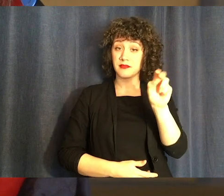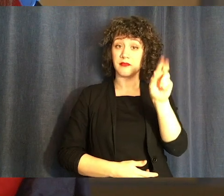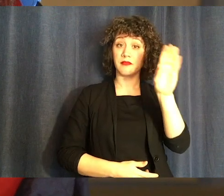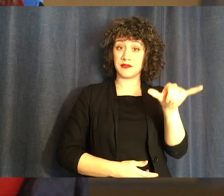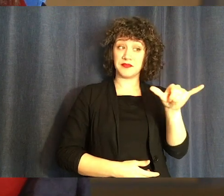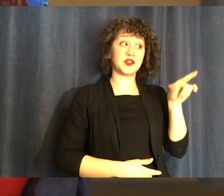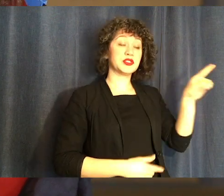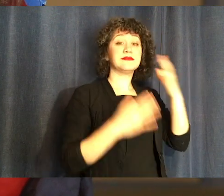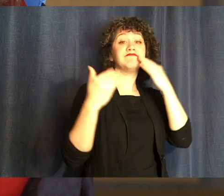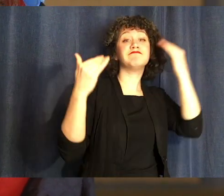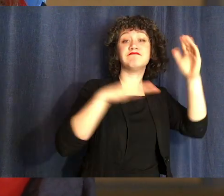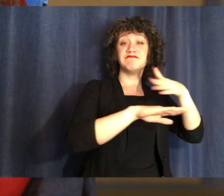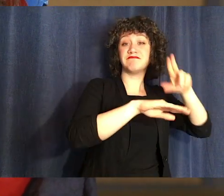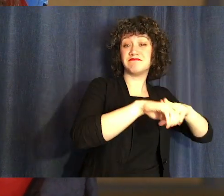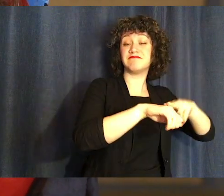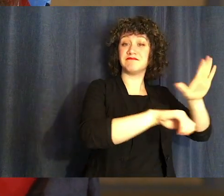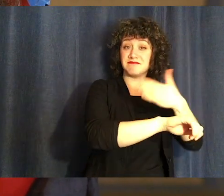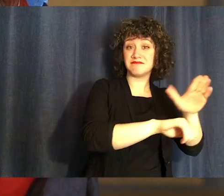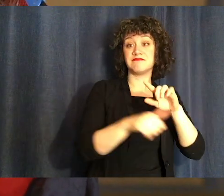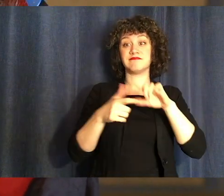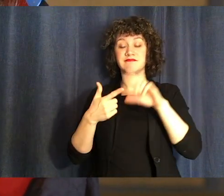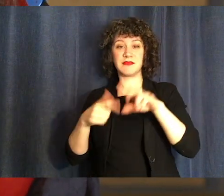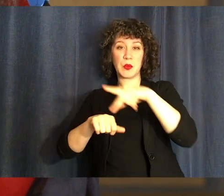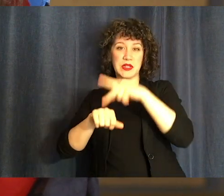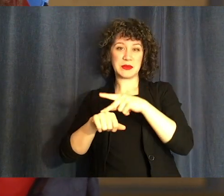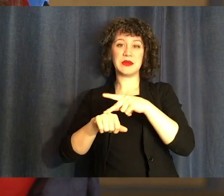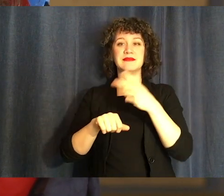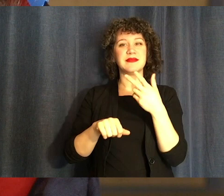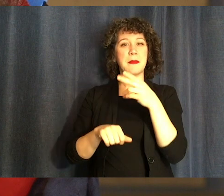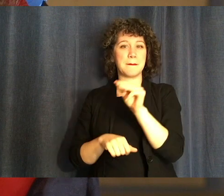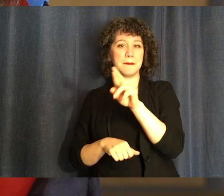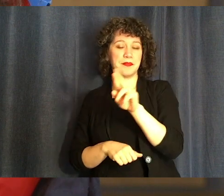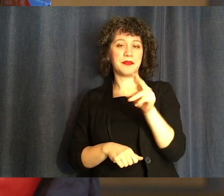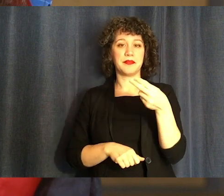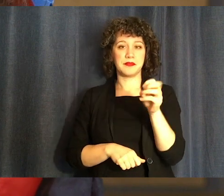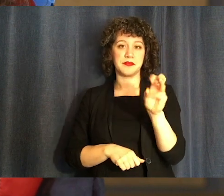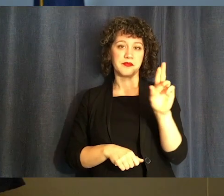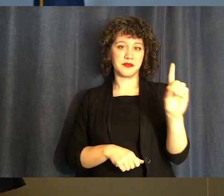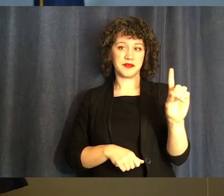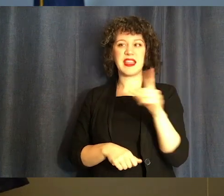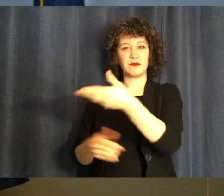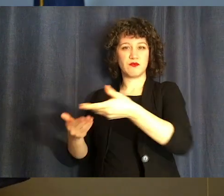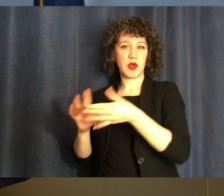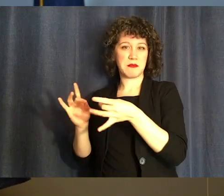by Principal of Houston Junior Senior High, Mr. Howard, with tonight's welcome message.